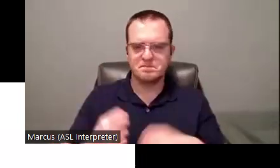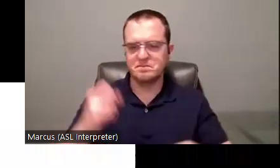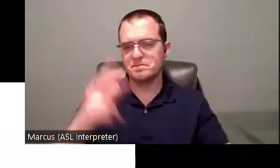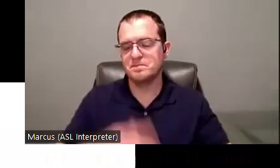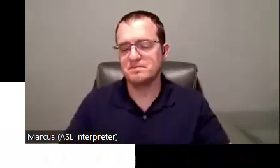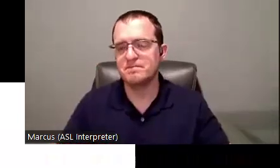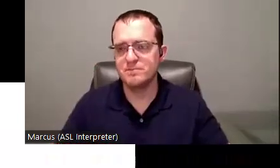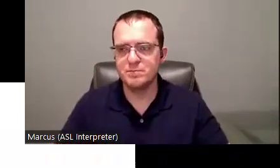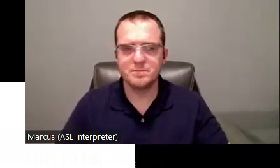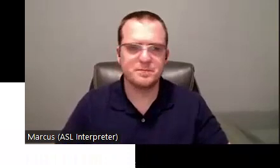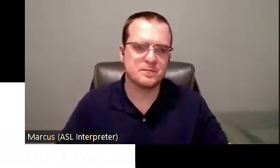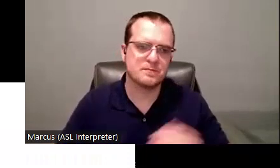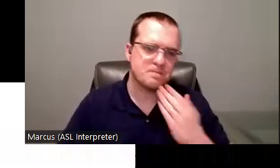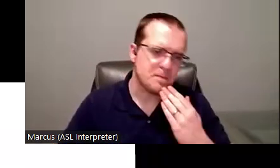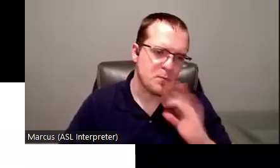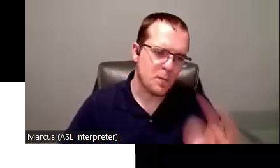Thanks, Danita.